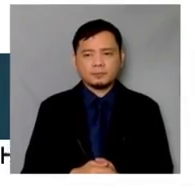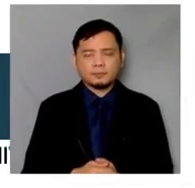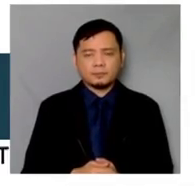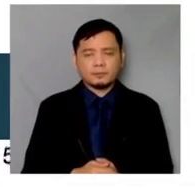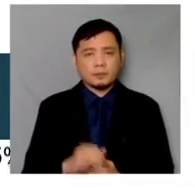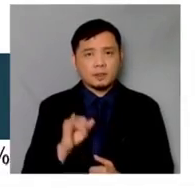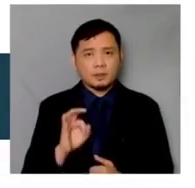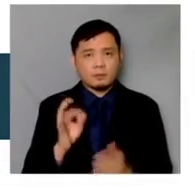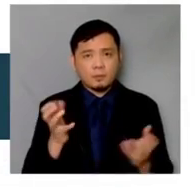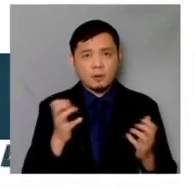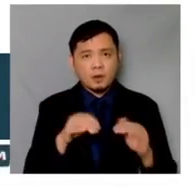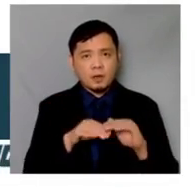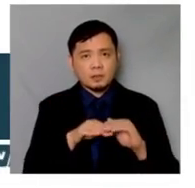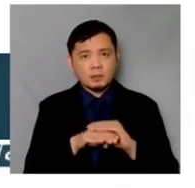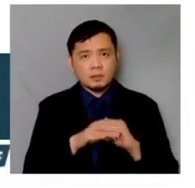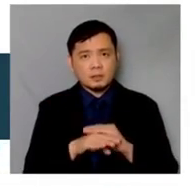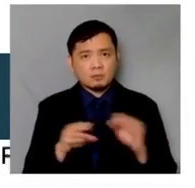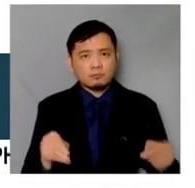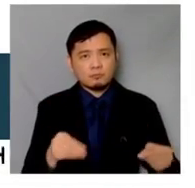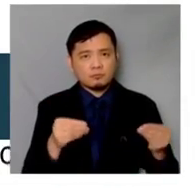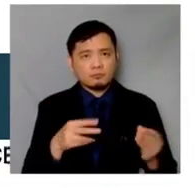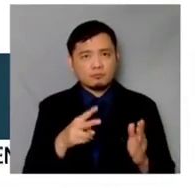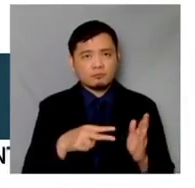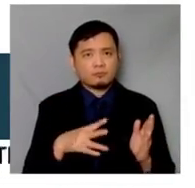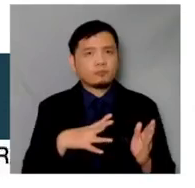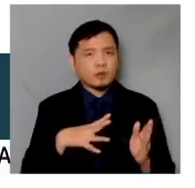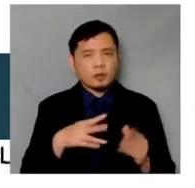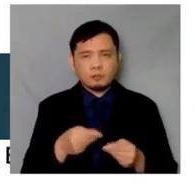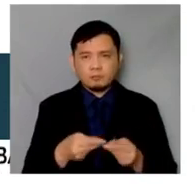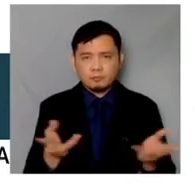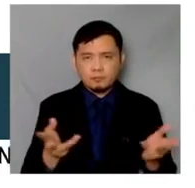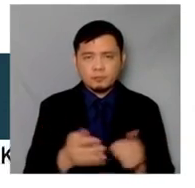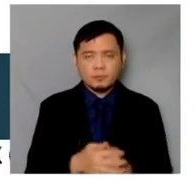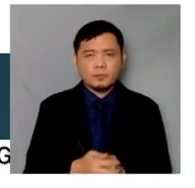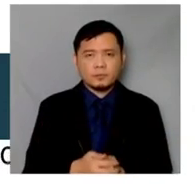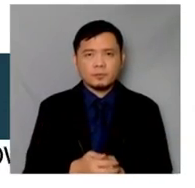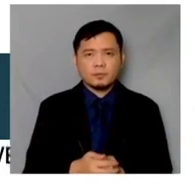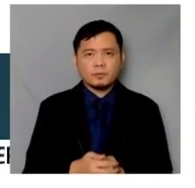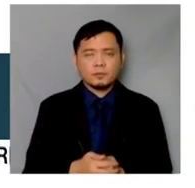have access to it. It can also be used, in fact, and I invite